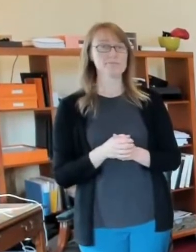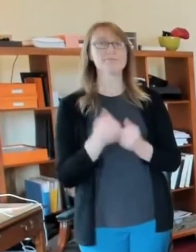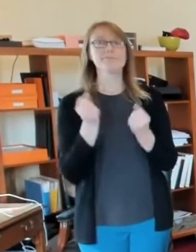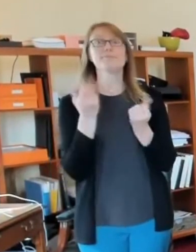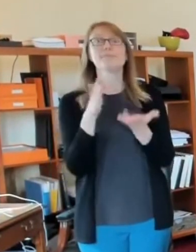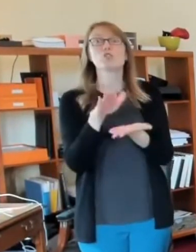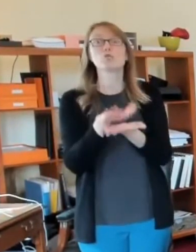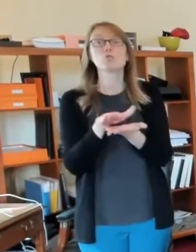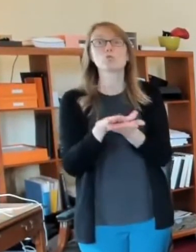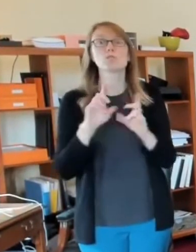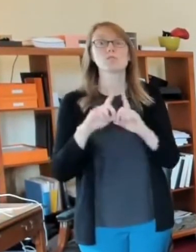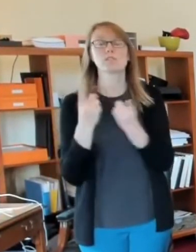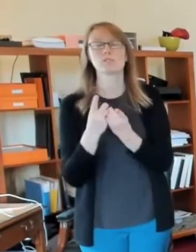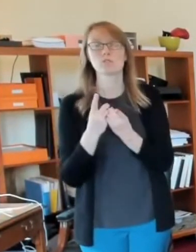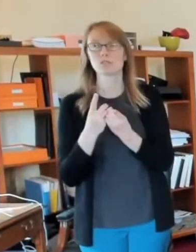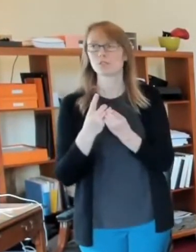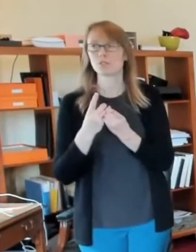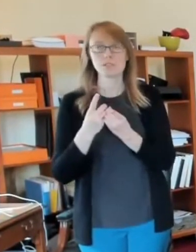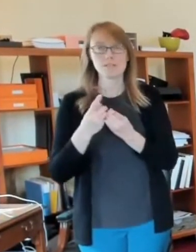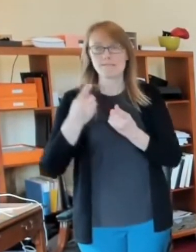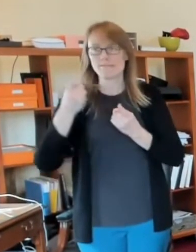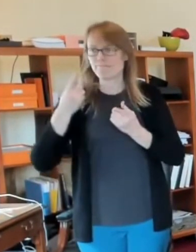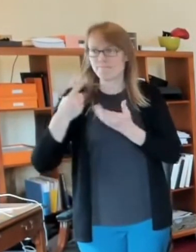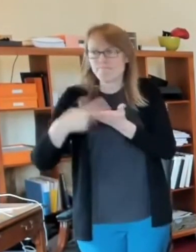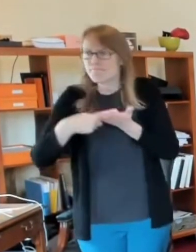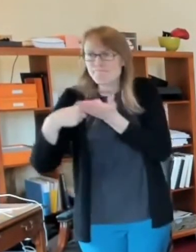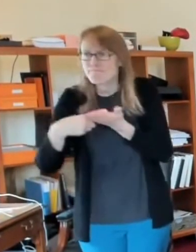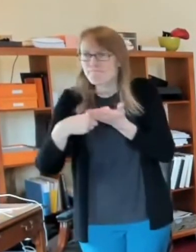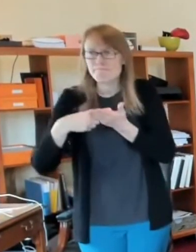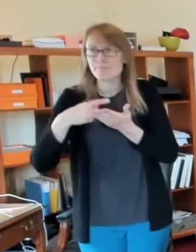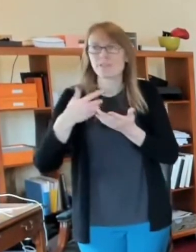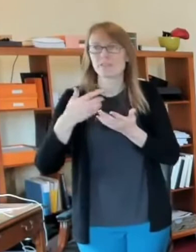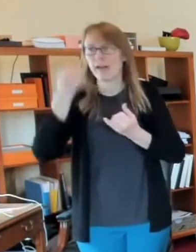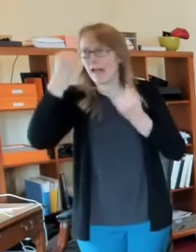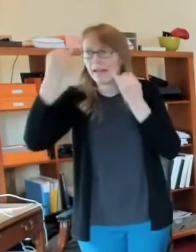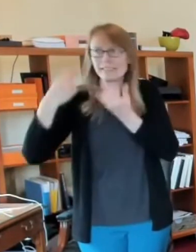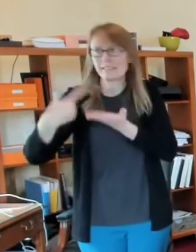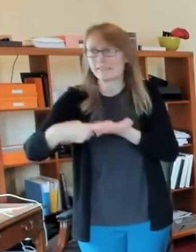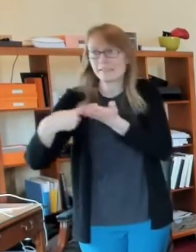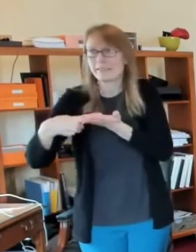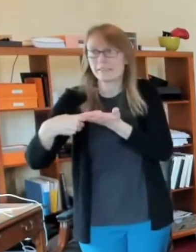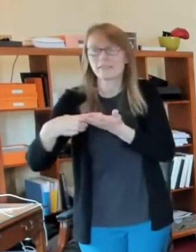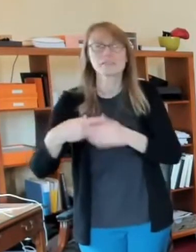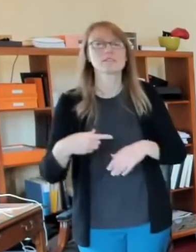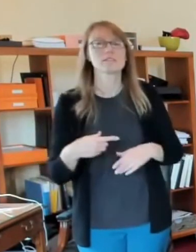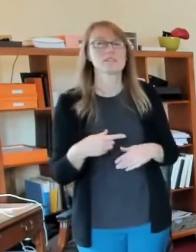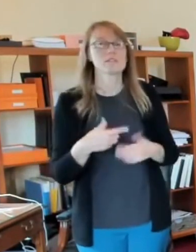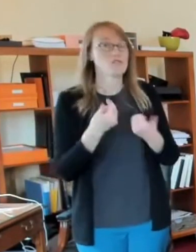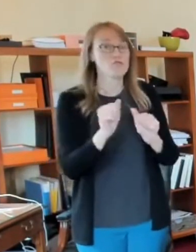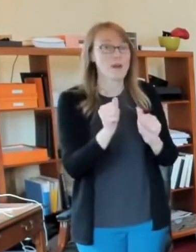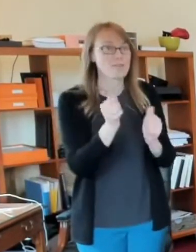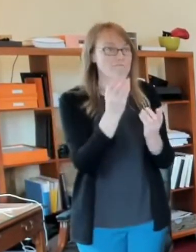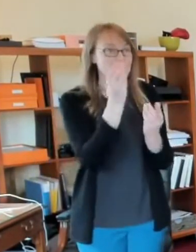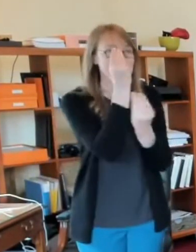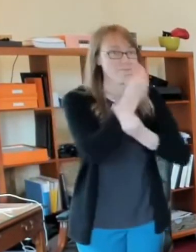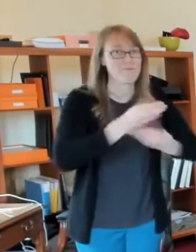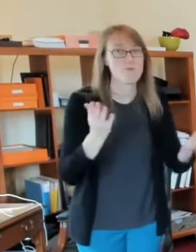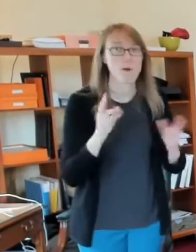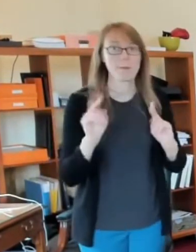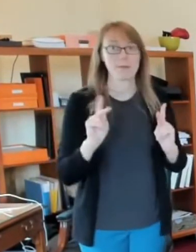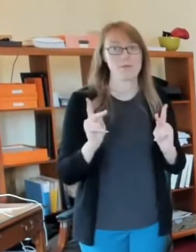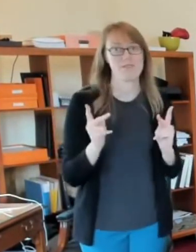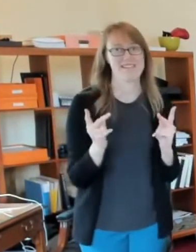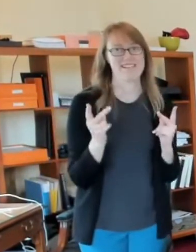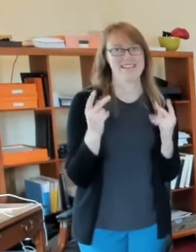They're trying their best to put out the best information they know today or yesterday